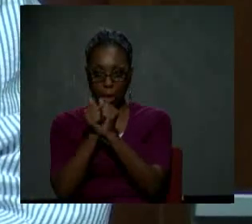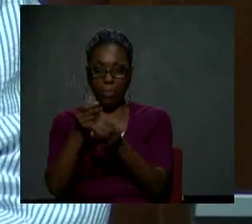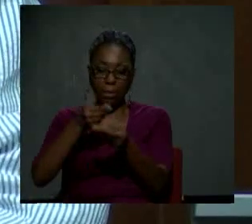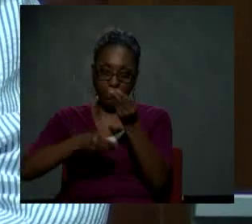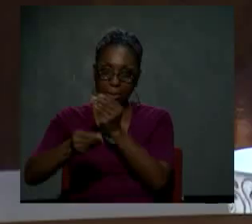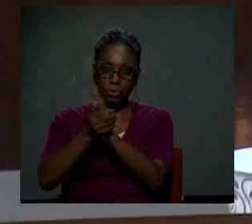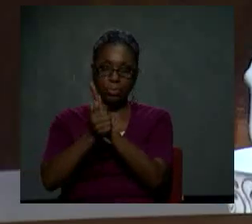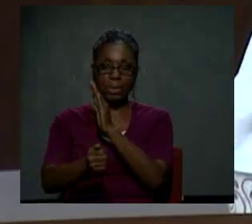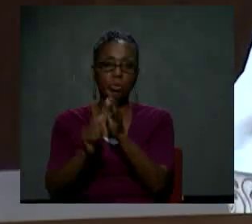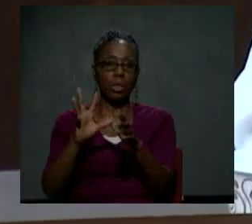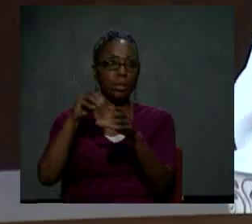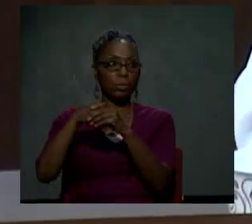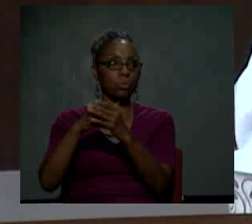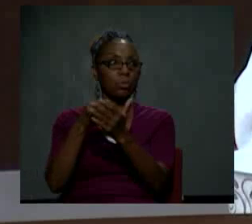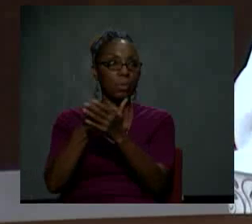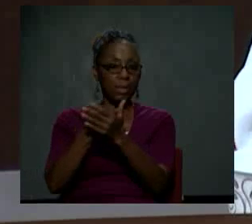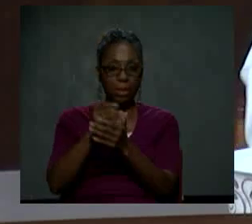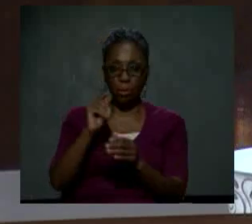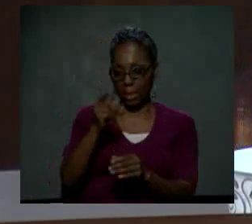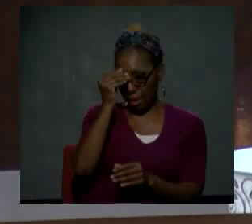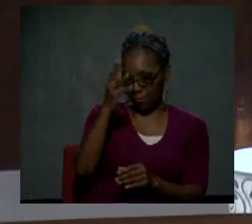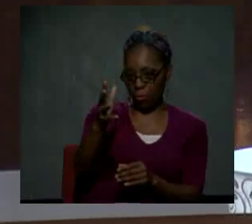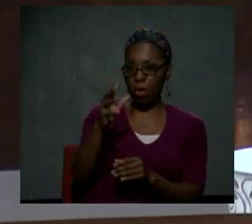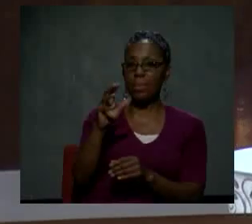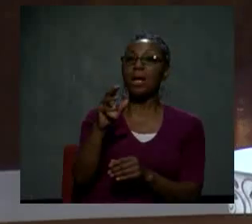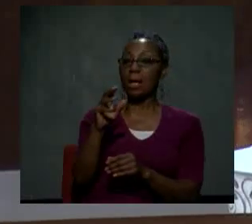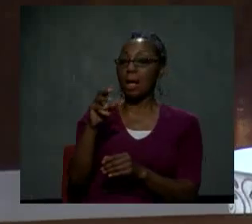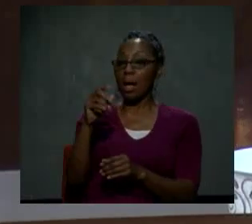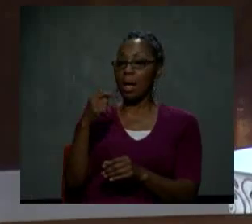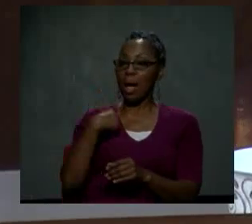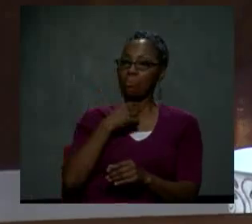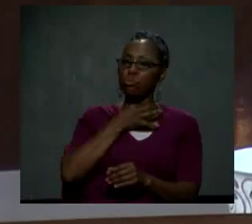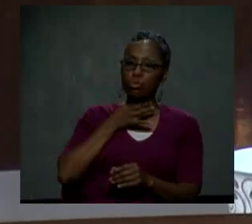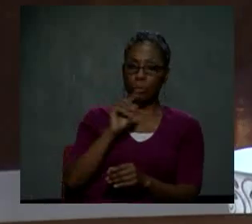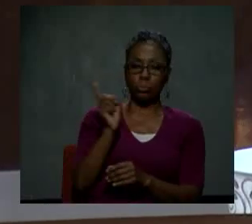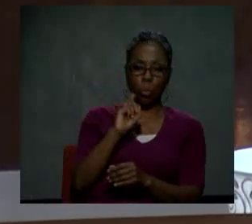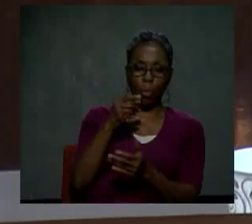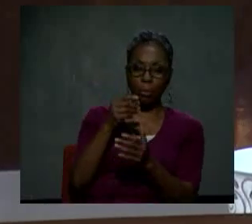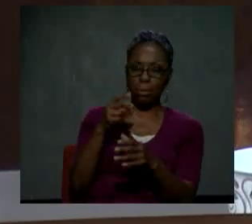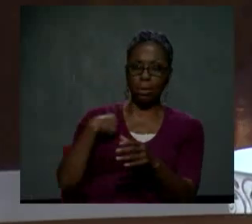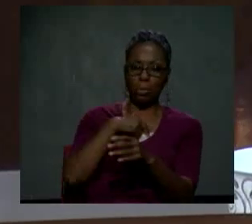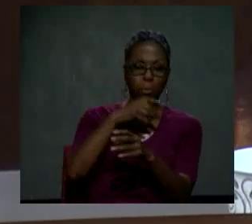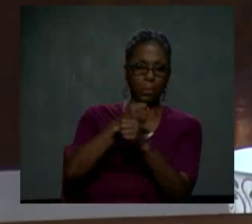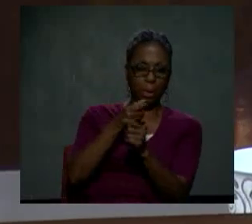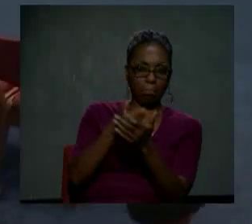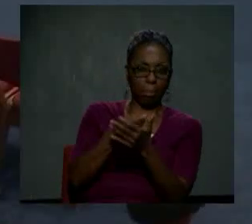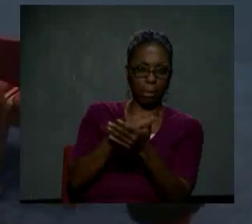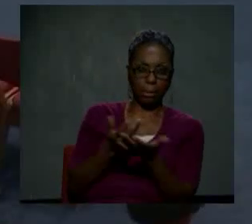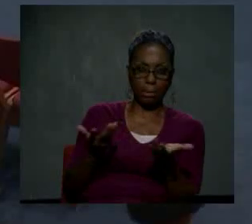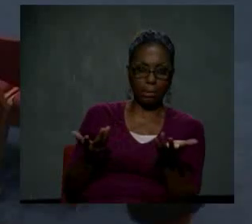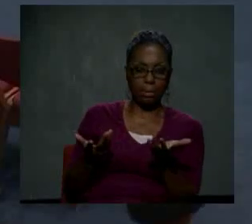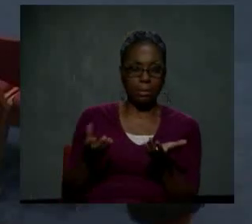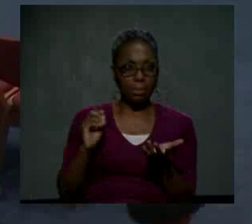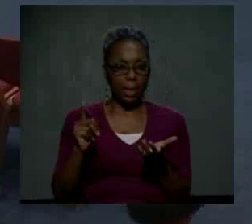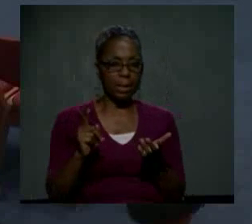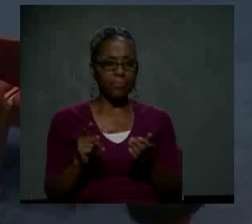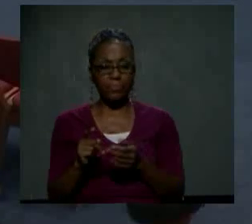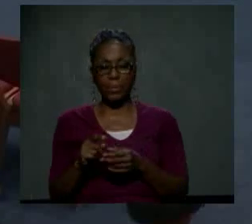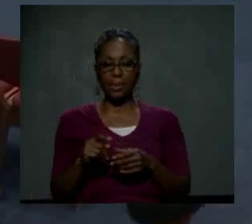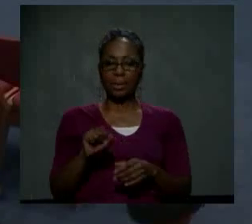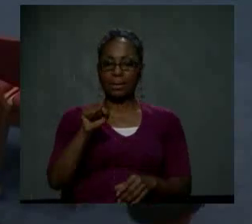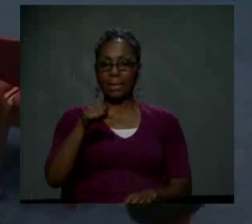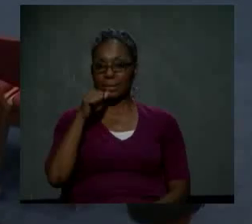include money for this. Well, let Bruce know that I want to know where that money's coming from, if he's coming to us with that. Okay? Okay. Yes,